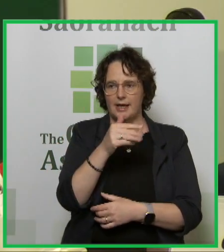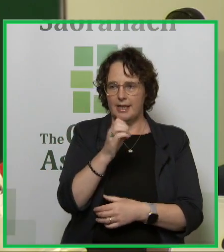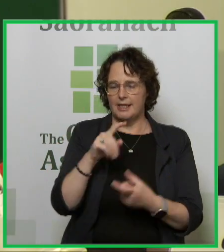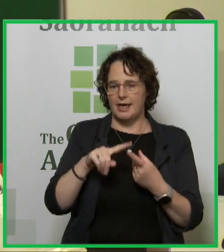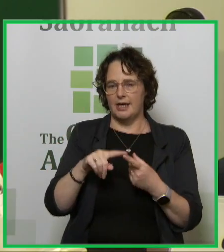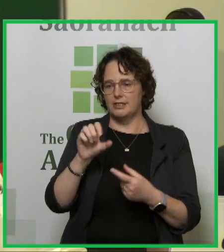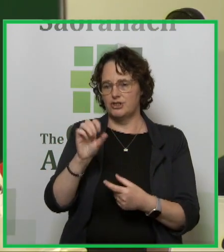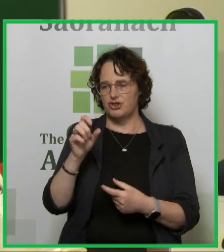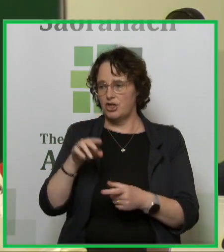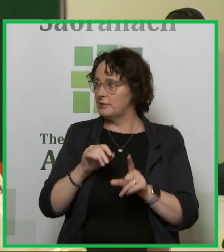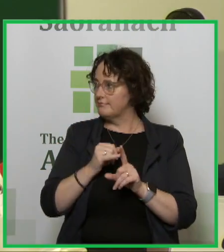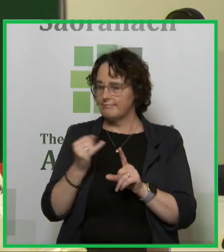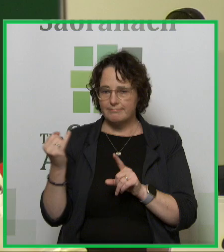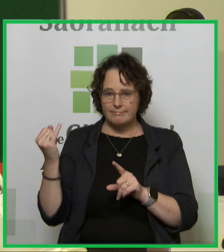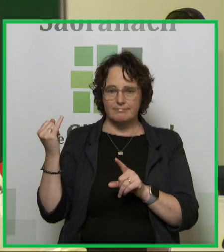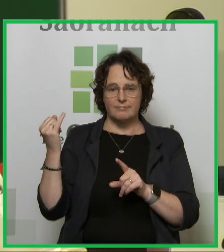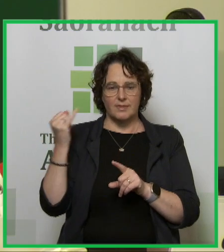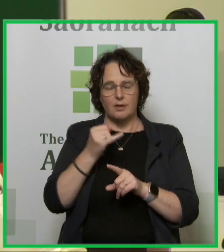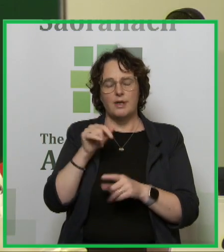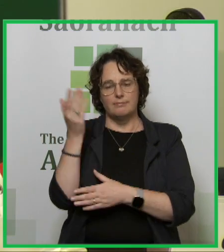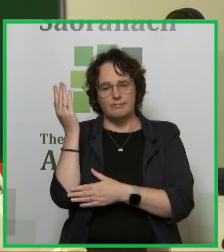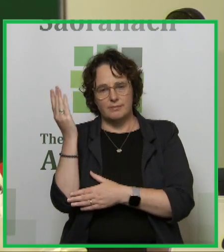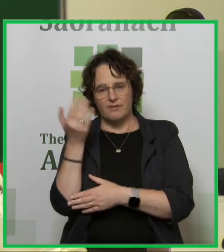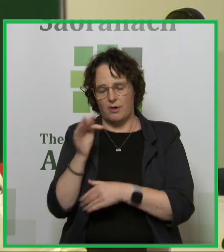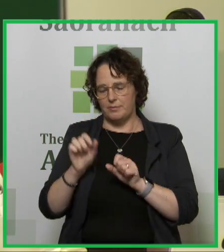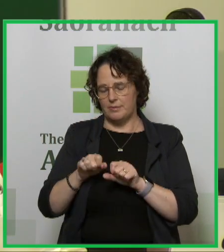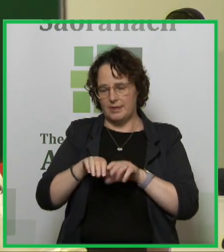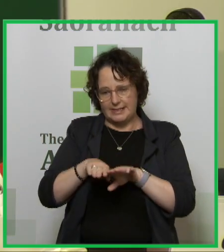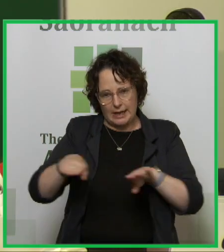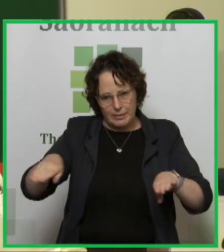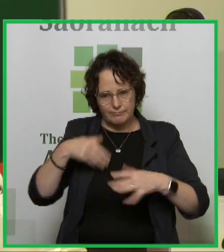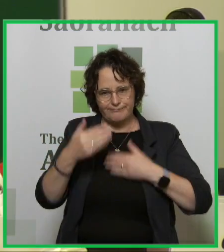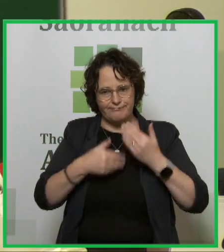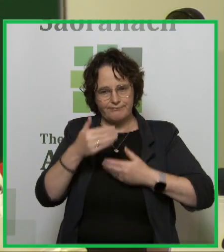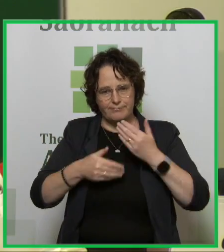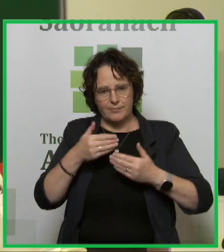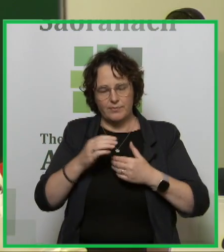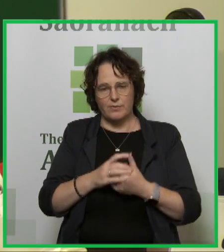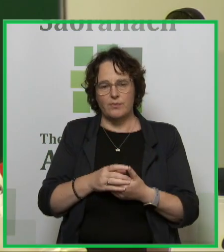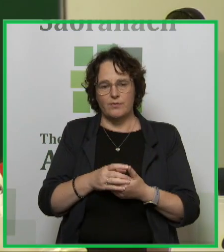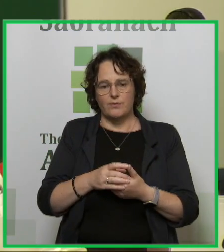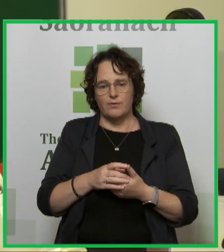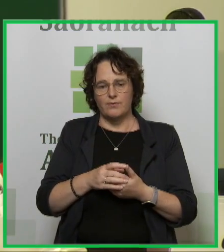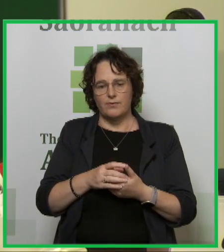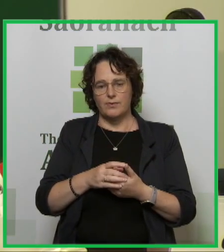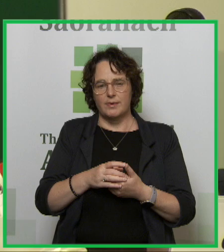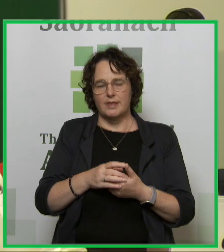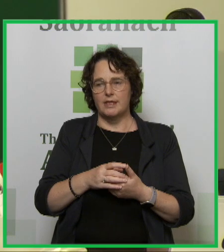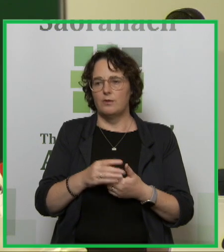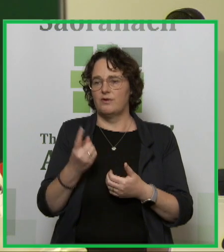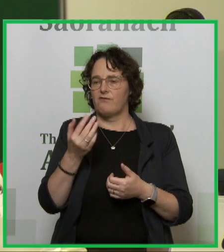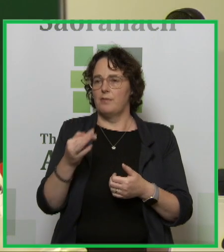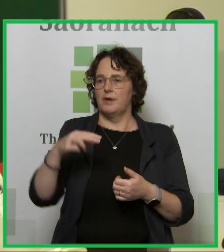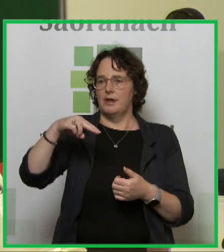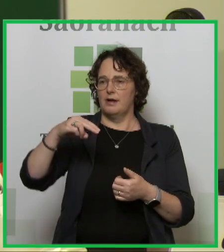On the extreme right from the end of the panel, they're going to present from the panel table. For those who are, Andy and Sean are from Narcotics Anonymous,